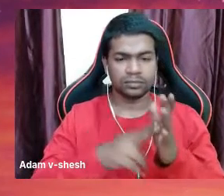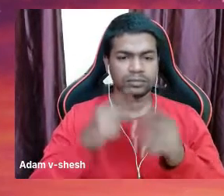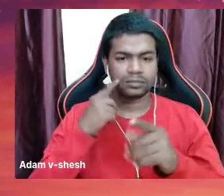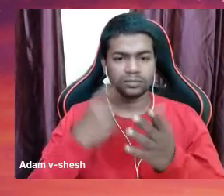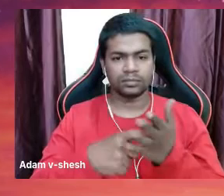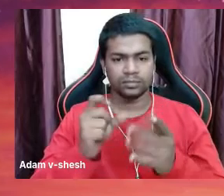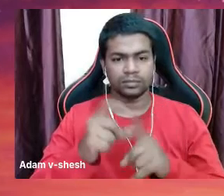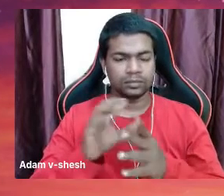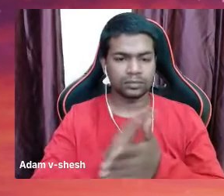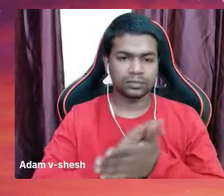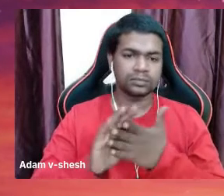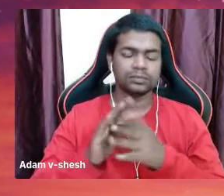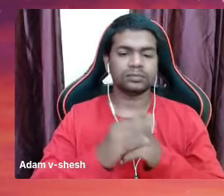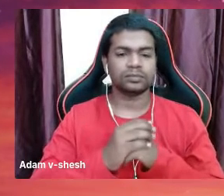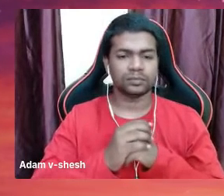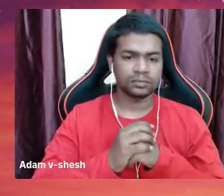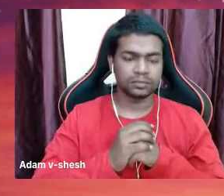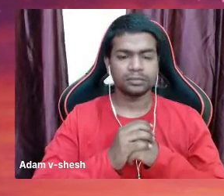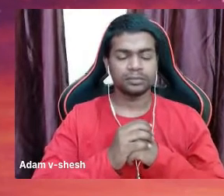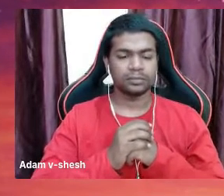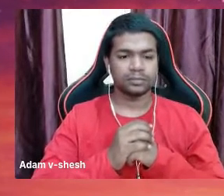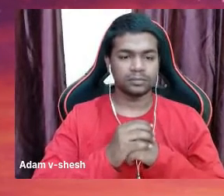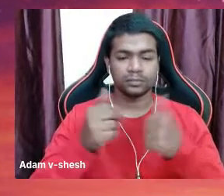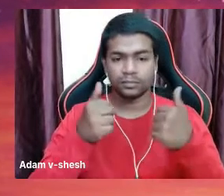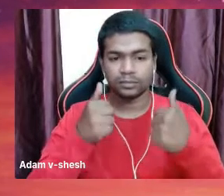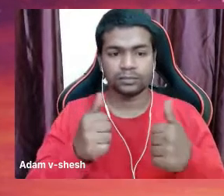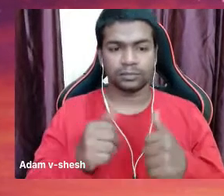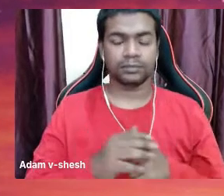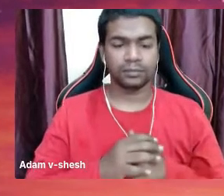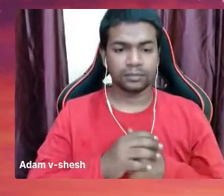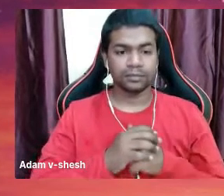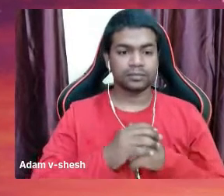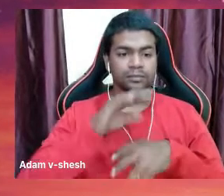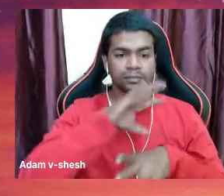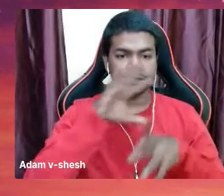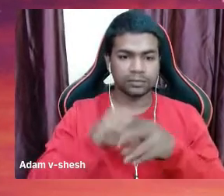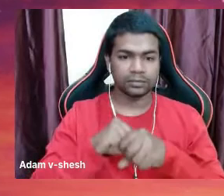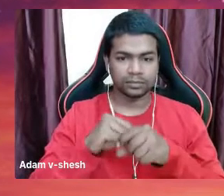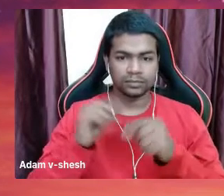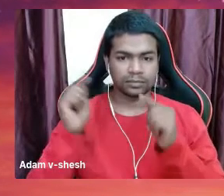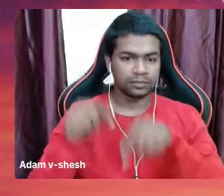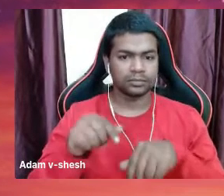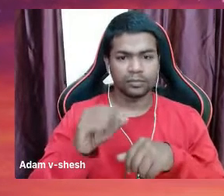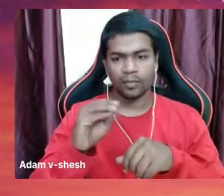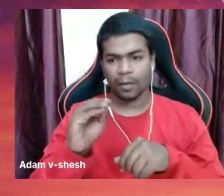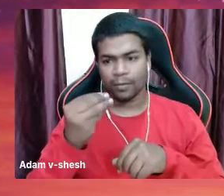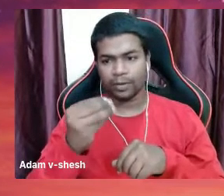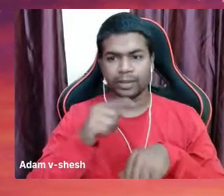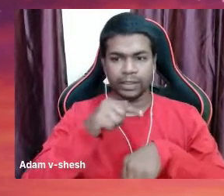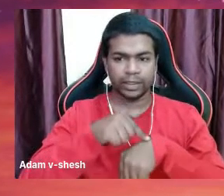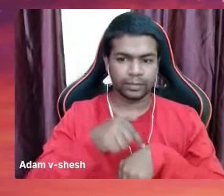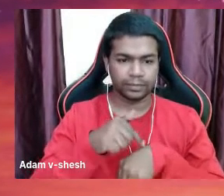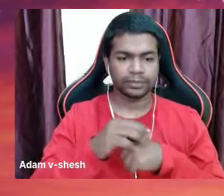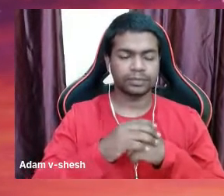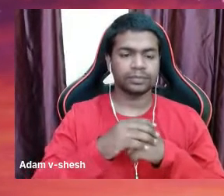book. It's quite a fantastic read and probably couldn't have come at a better timing because we